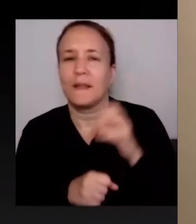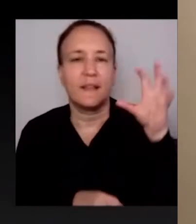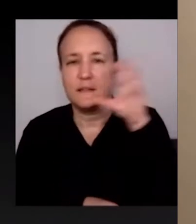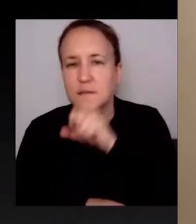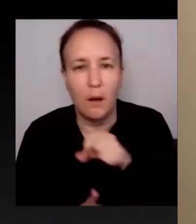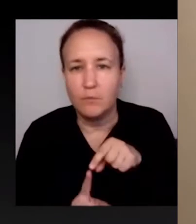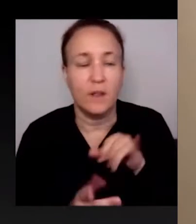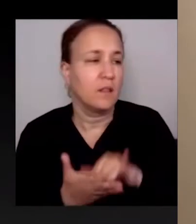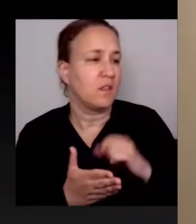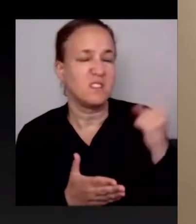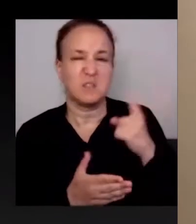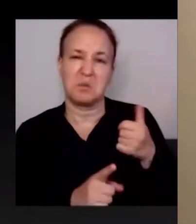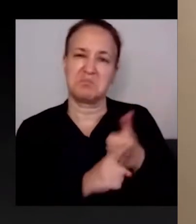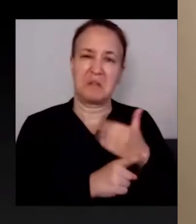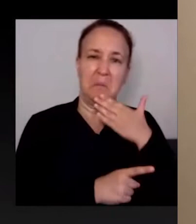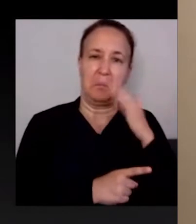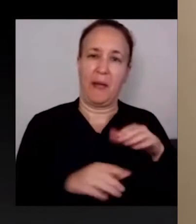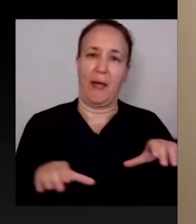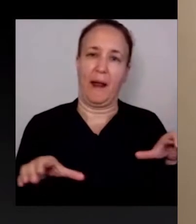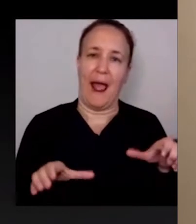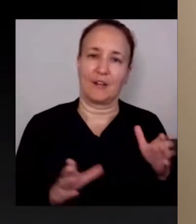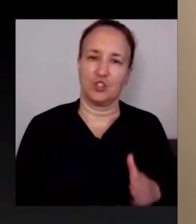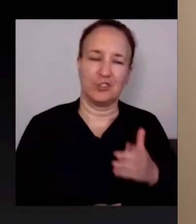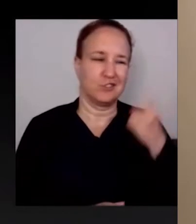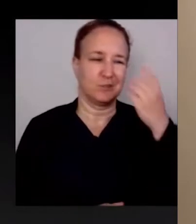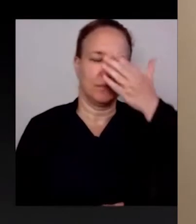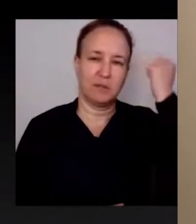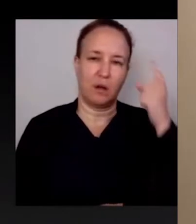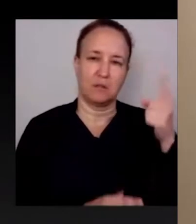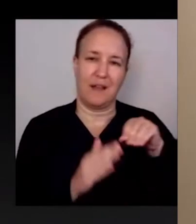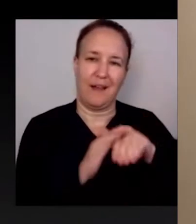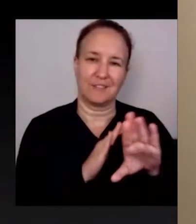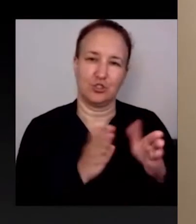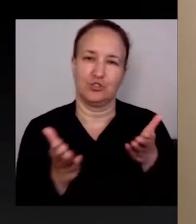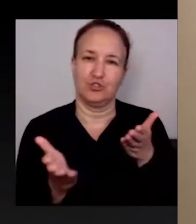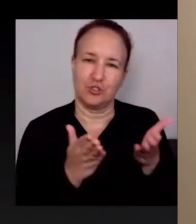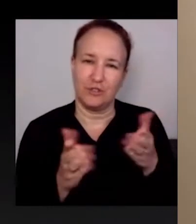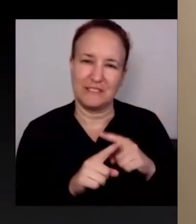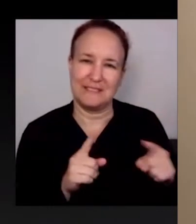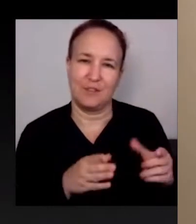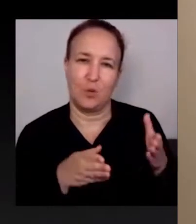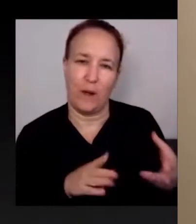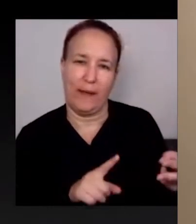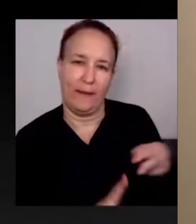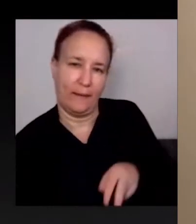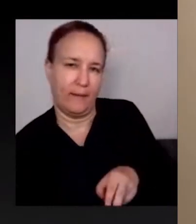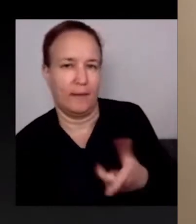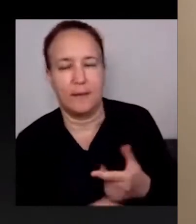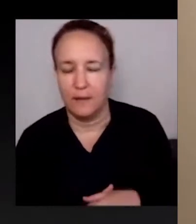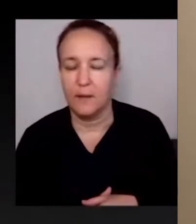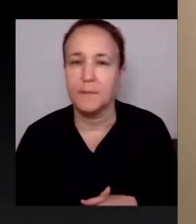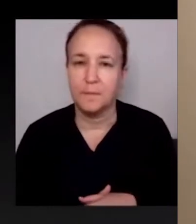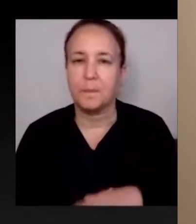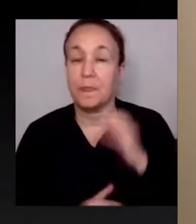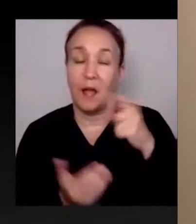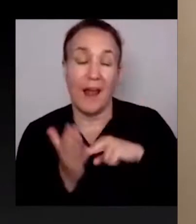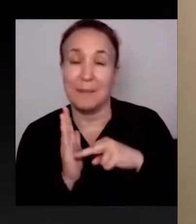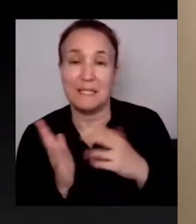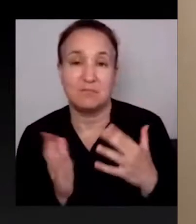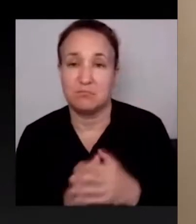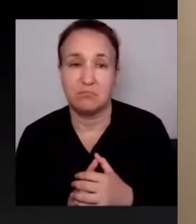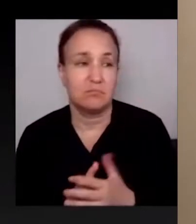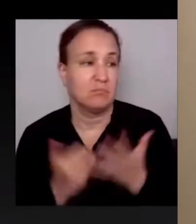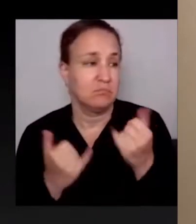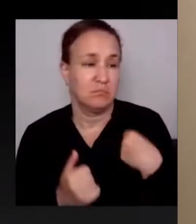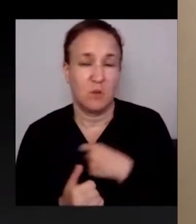someone's a bad actor just because they're accessing your service in a different way. And I mean, now we have